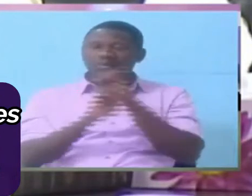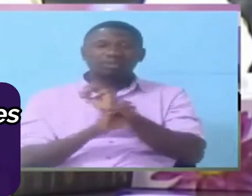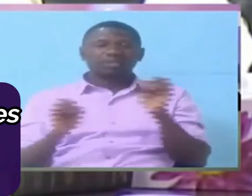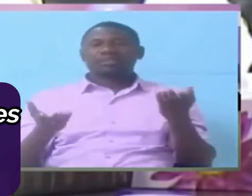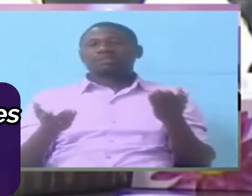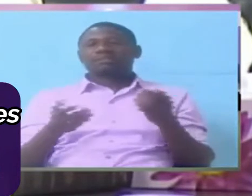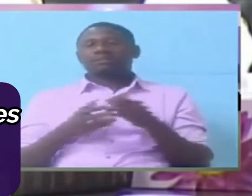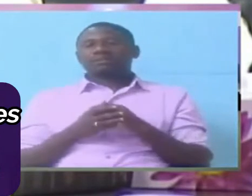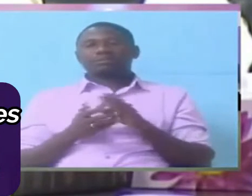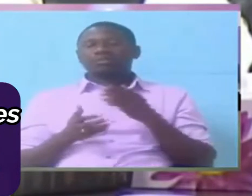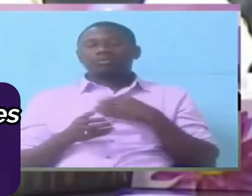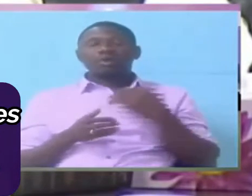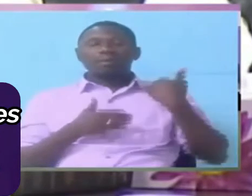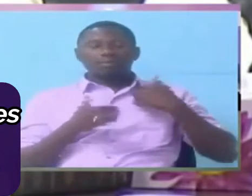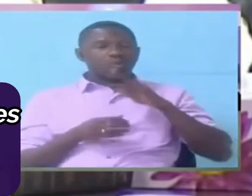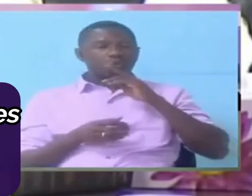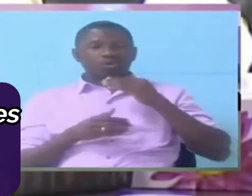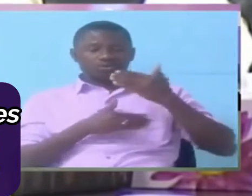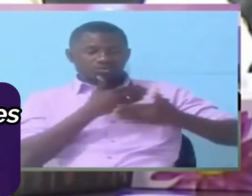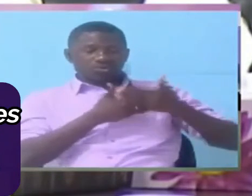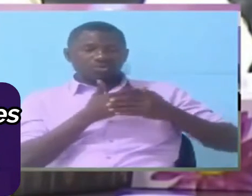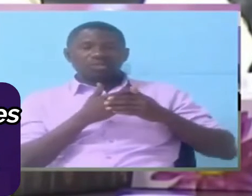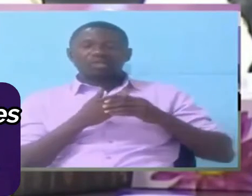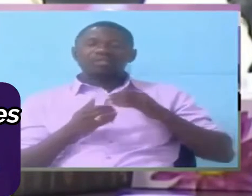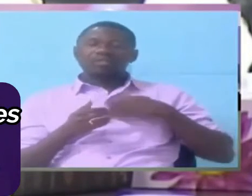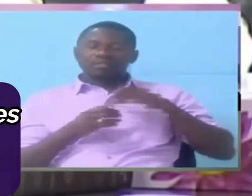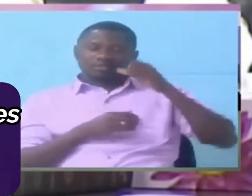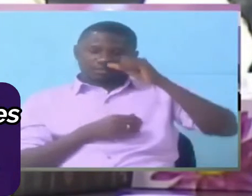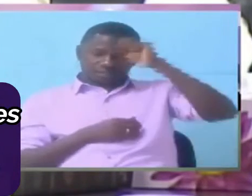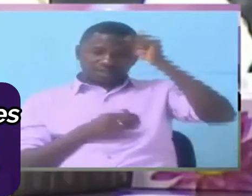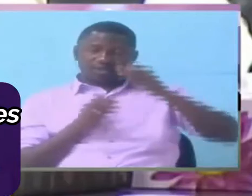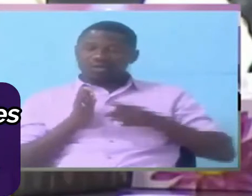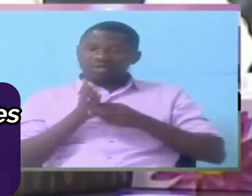Then those who are closer or surrounding the elders,